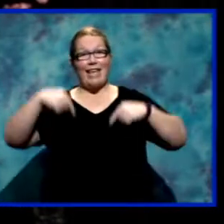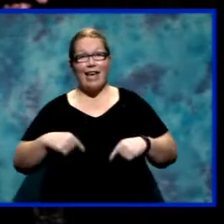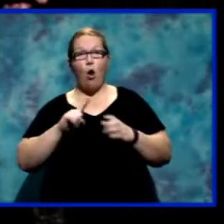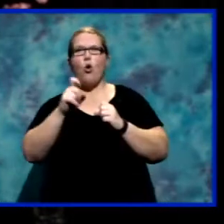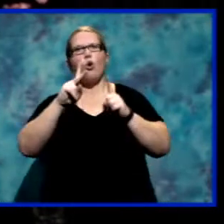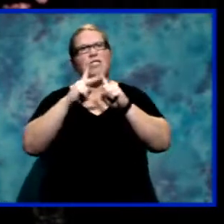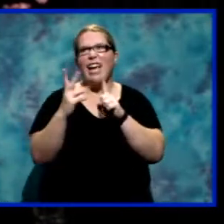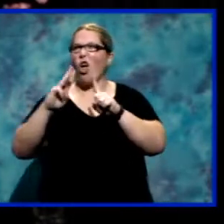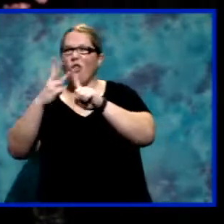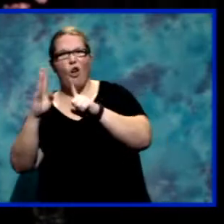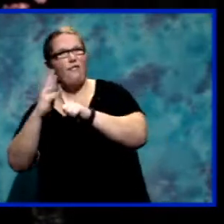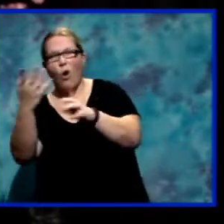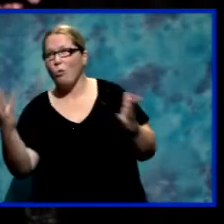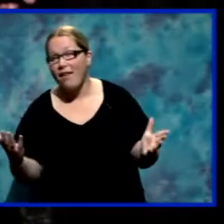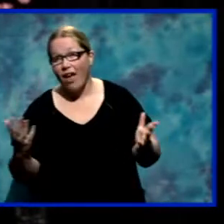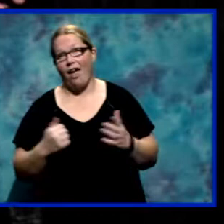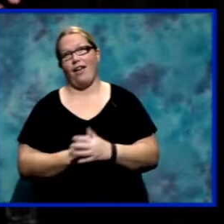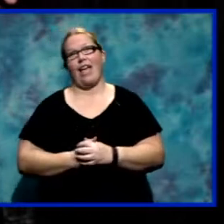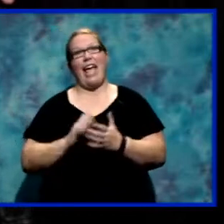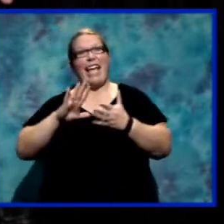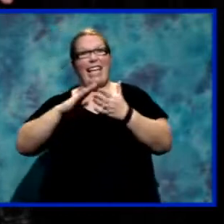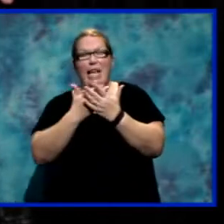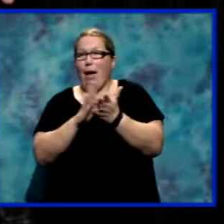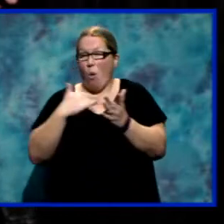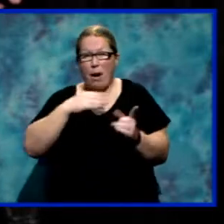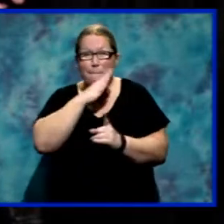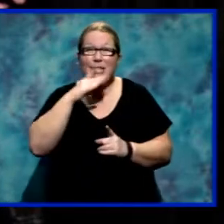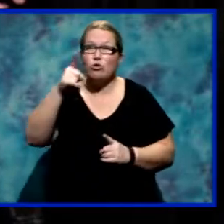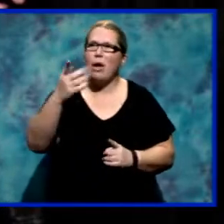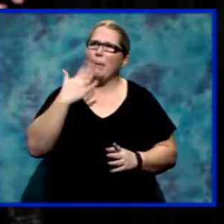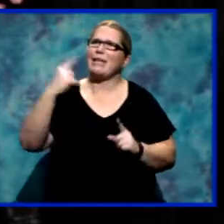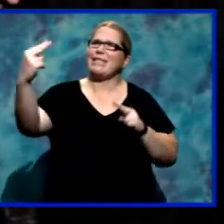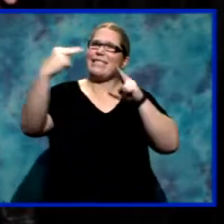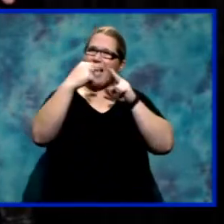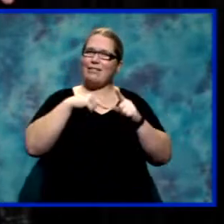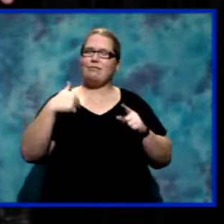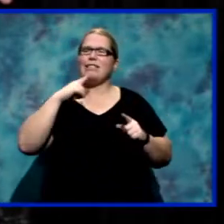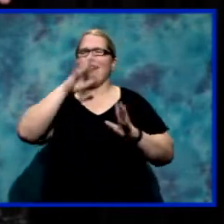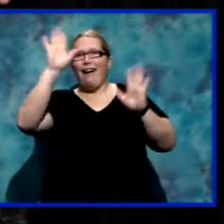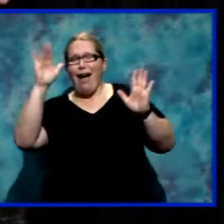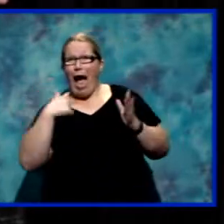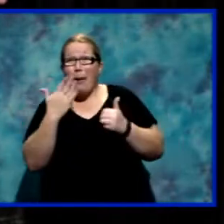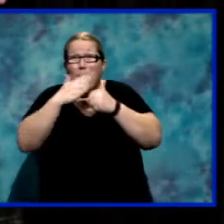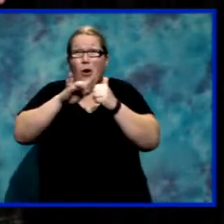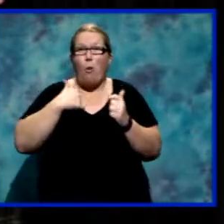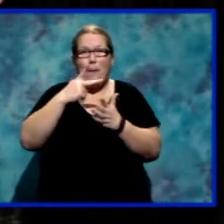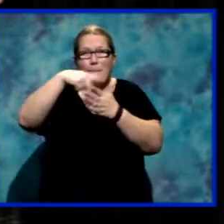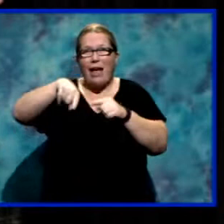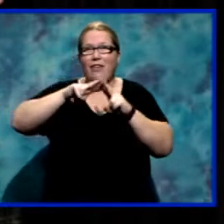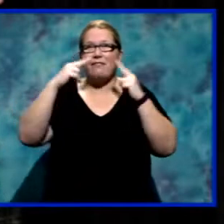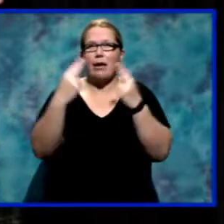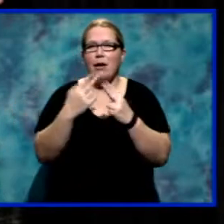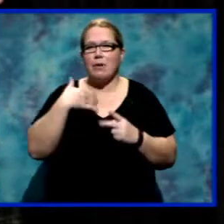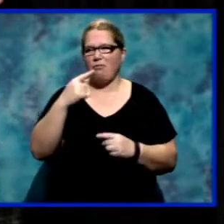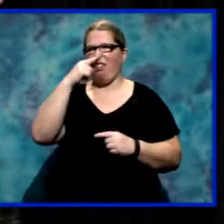you're second or third or fourth, and somehow we have missed you, please come and see us and say, hey, I'm new and I want to be part of the family too, and stop snobbing